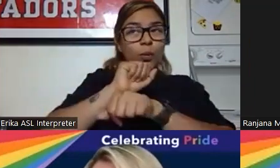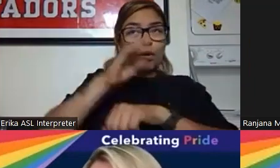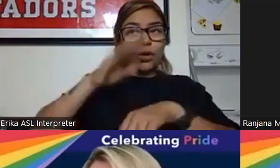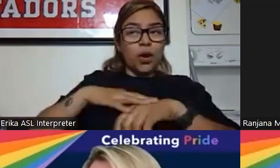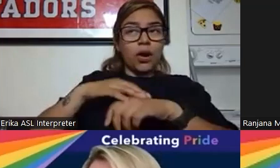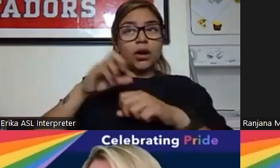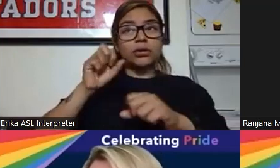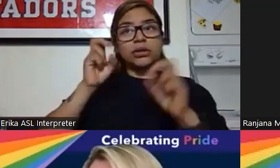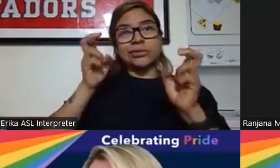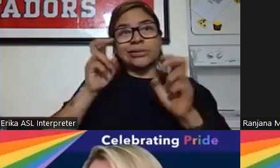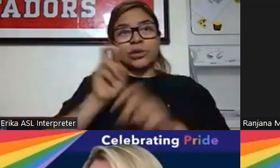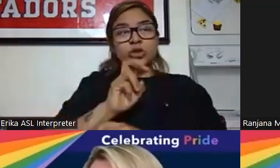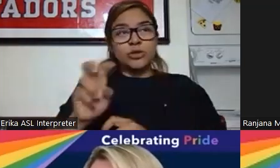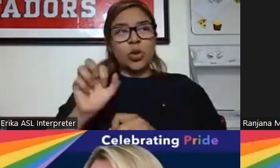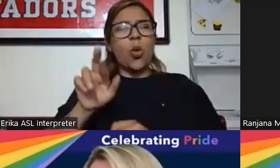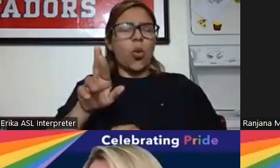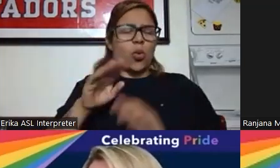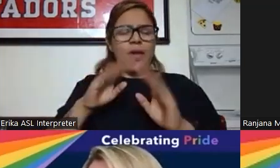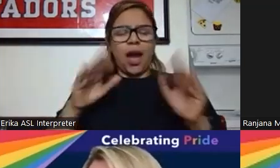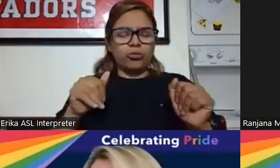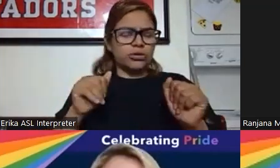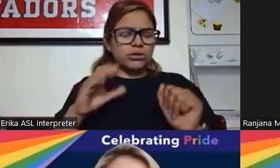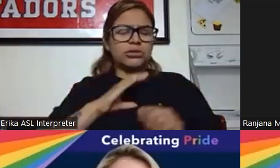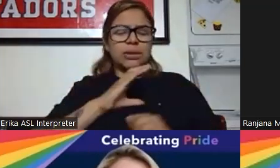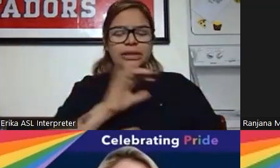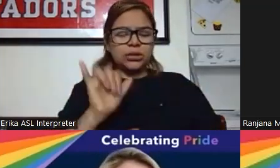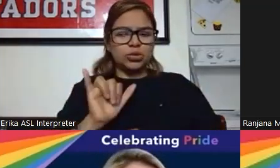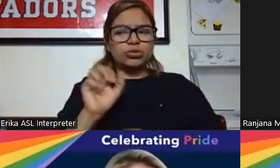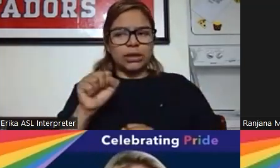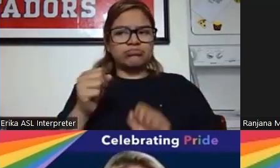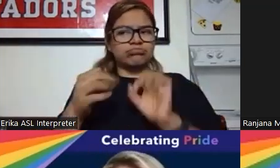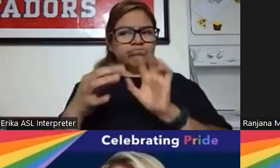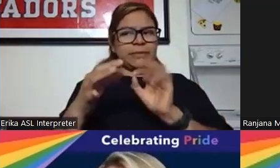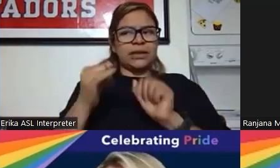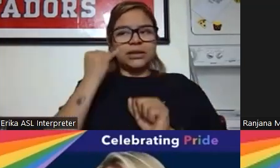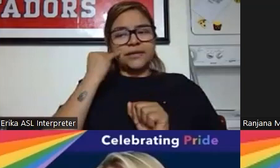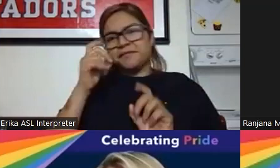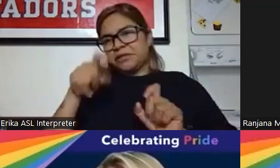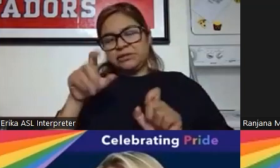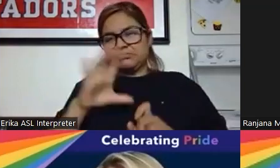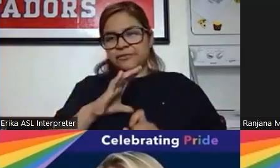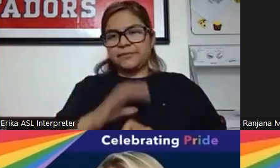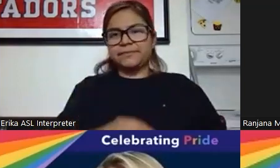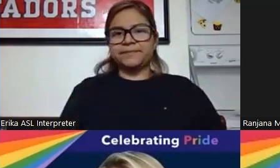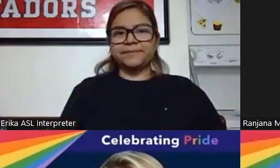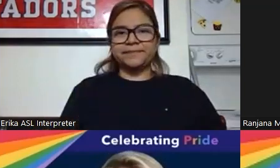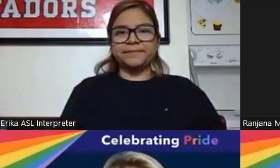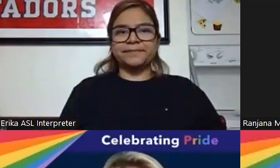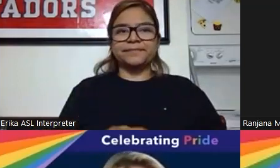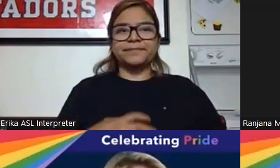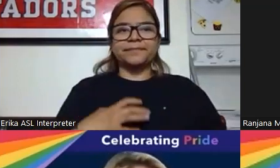the incredible housing subcommittee. So yeah, you can address either one. So let me give you one more minute.